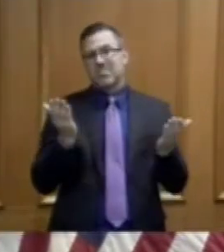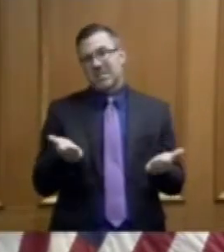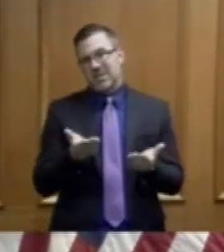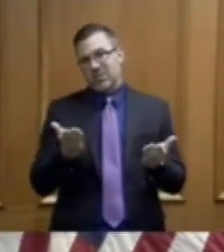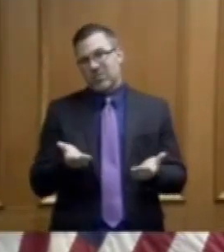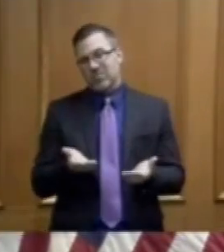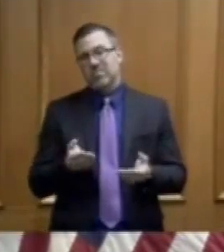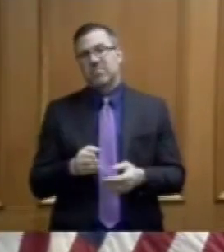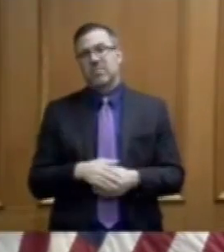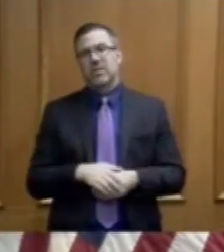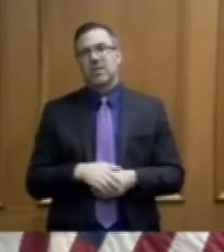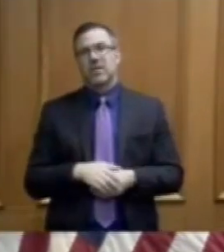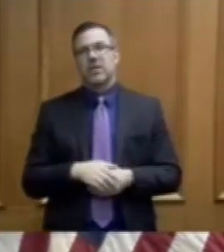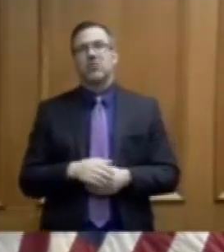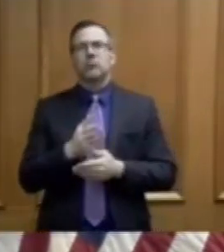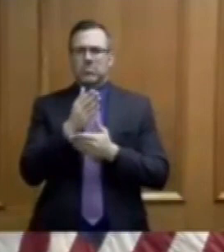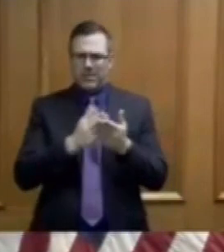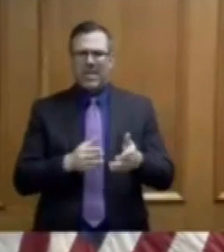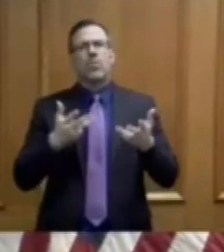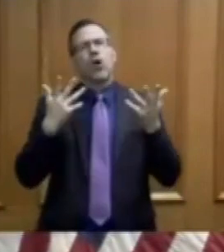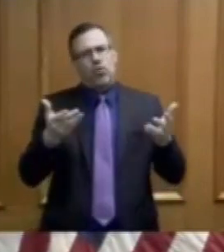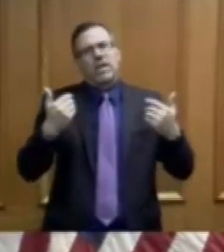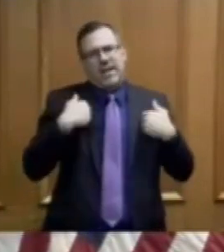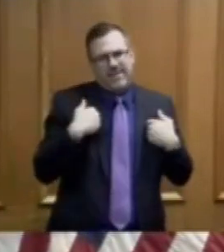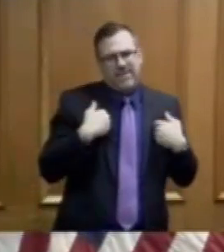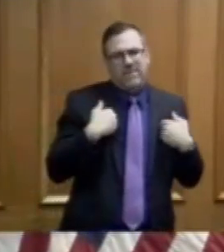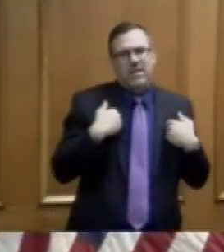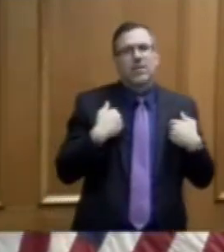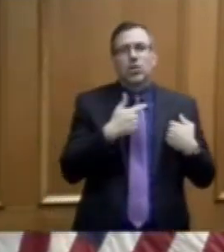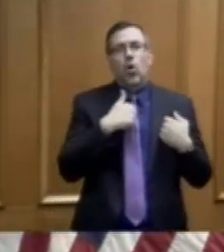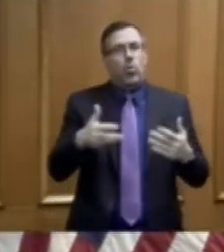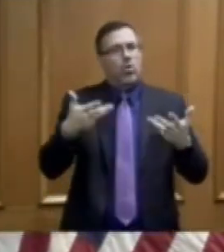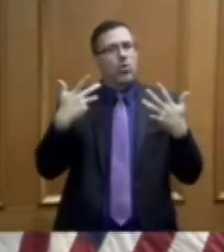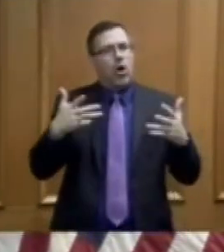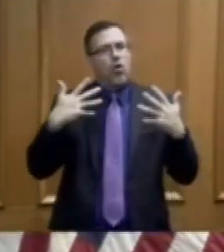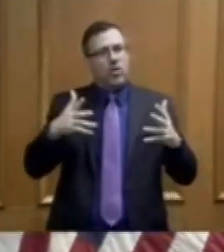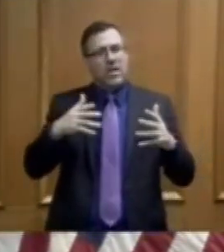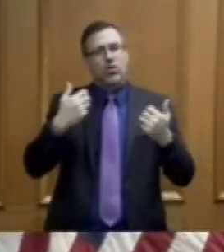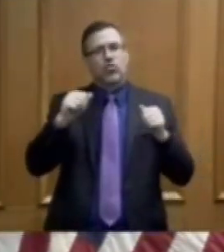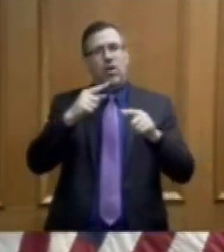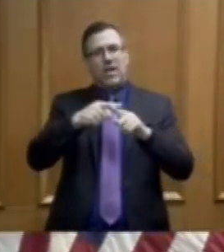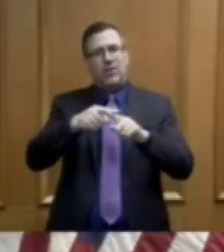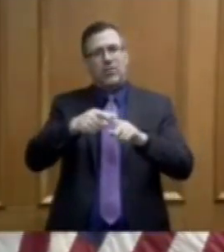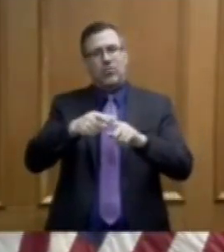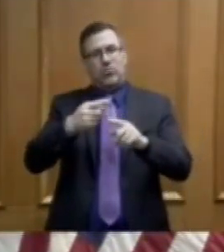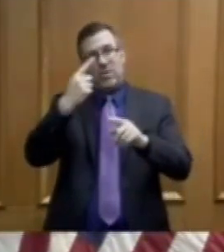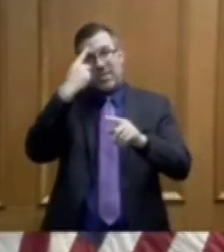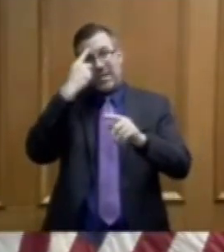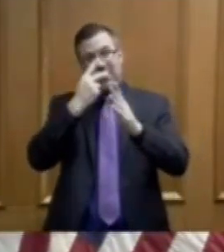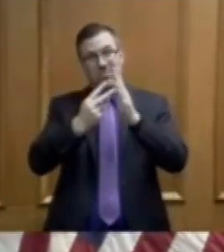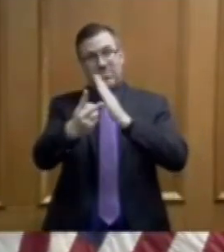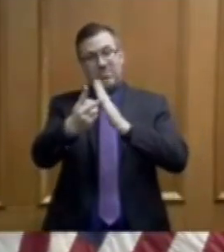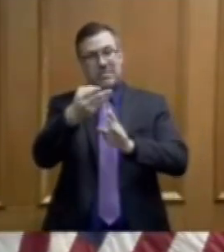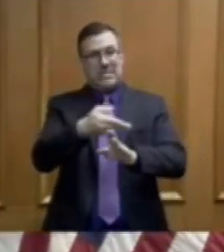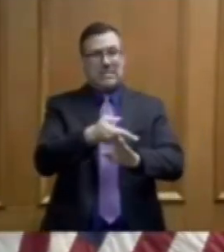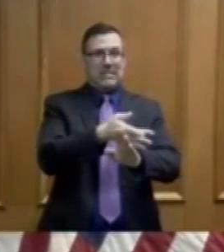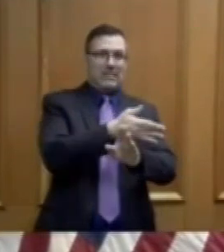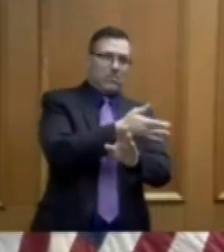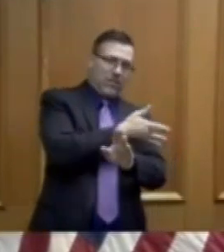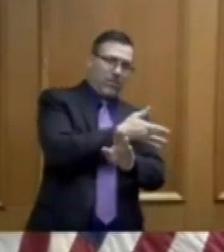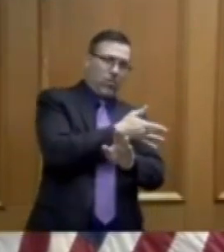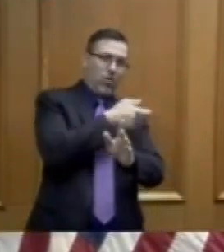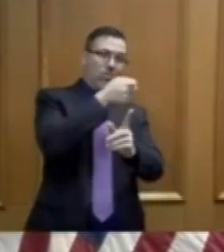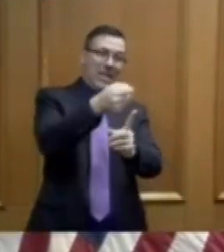in part already being provided. So the work is already underway with our private providers, and we already have